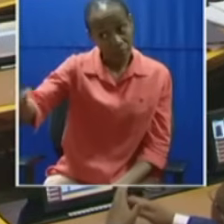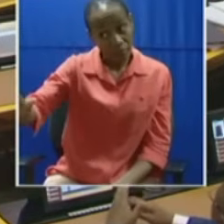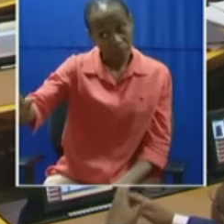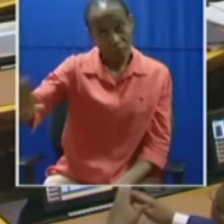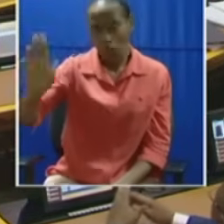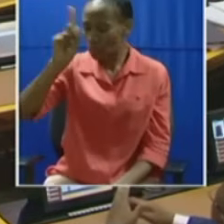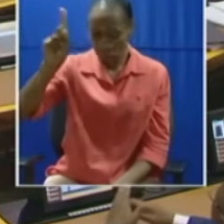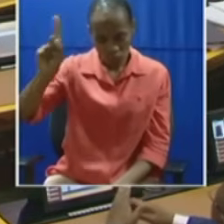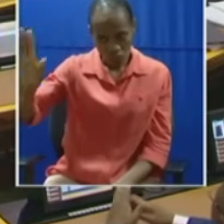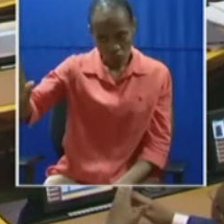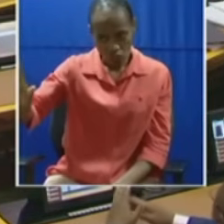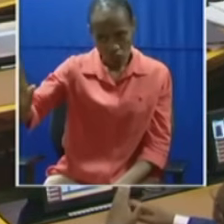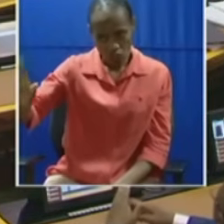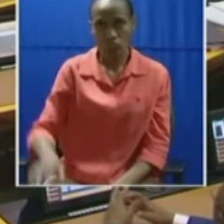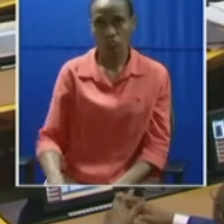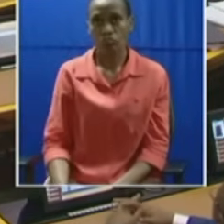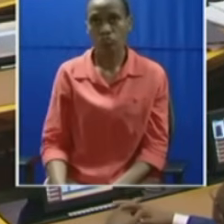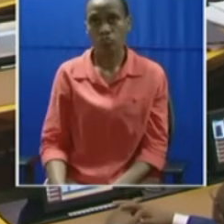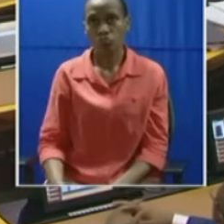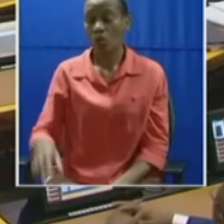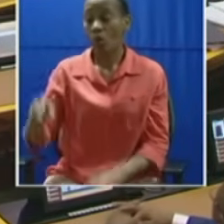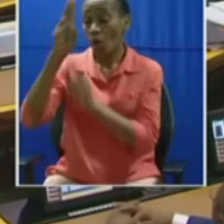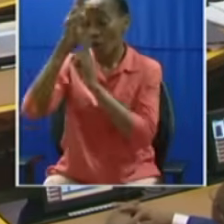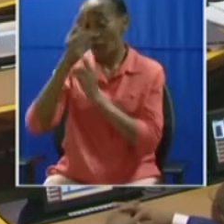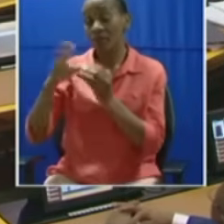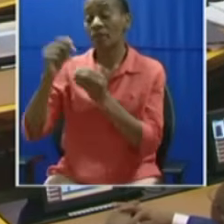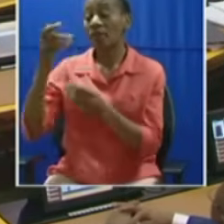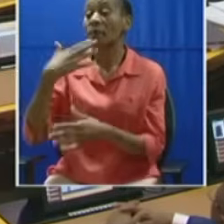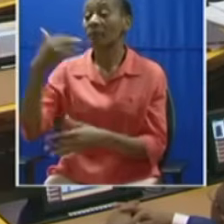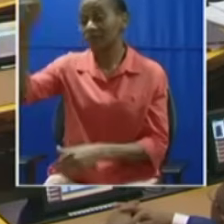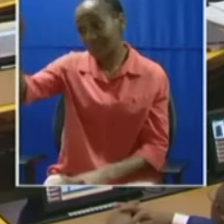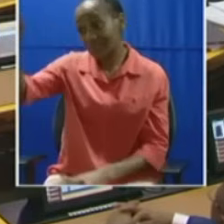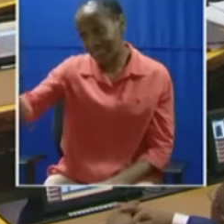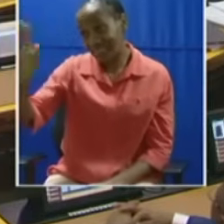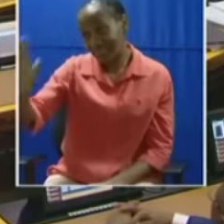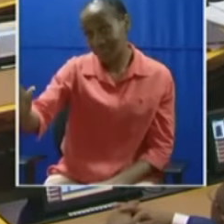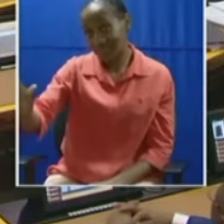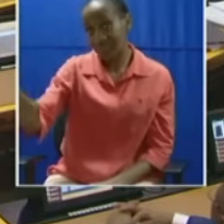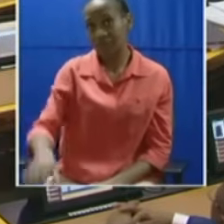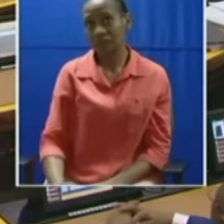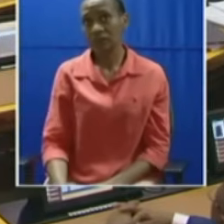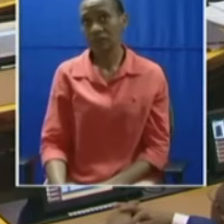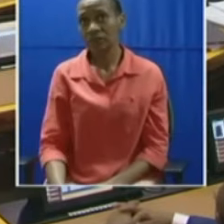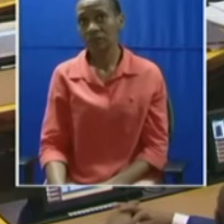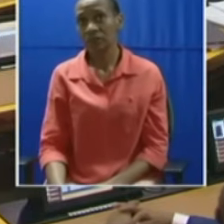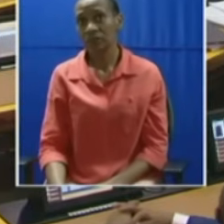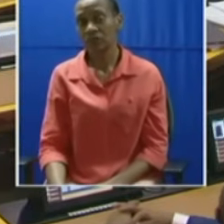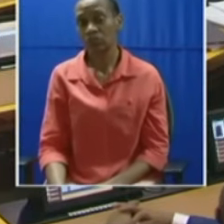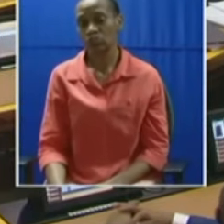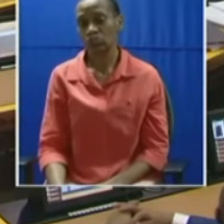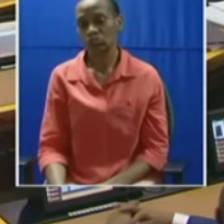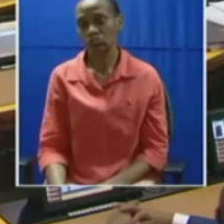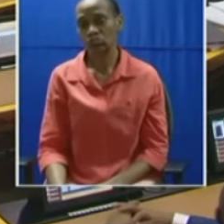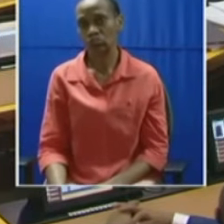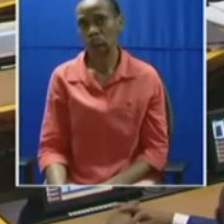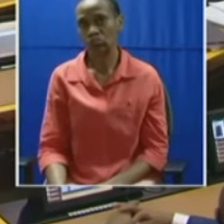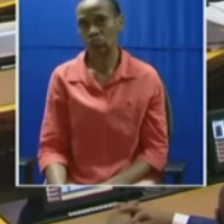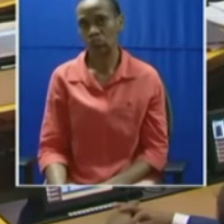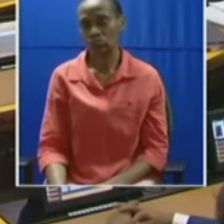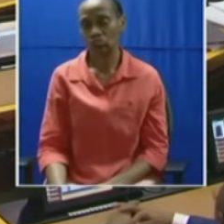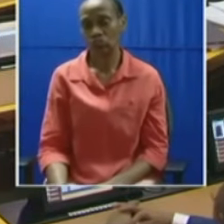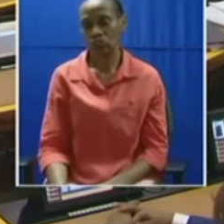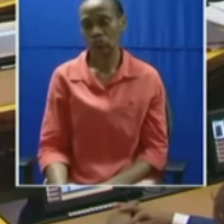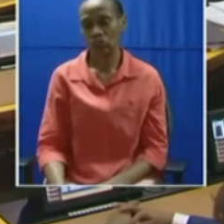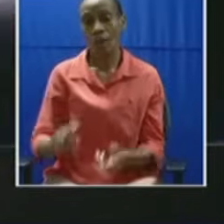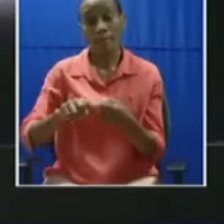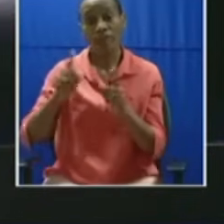delivered by the President of a country. Honourable Member, take your seat. Or close to that anyone mic. Else. Take your point seat. Point of